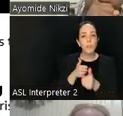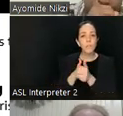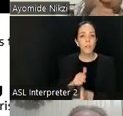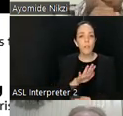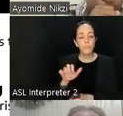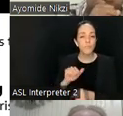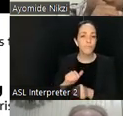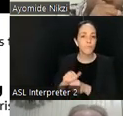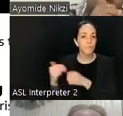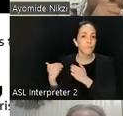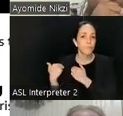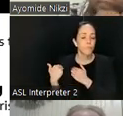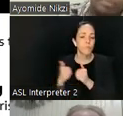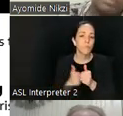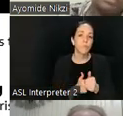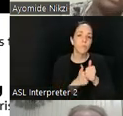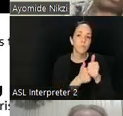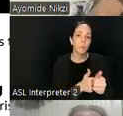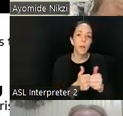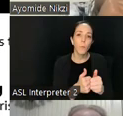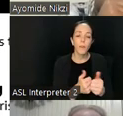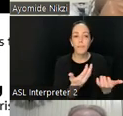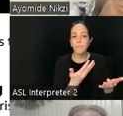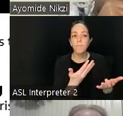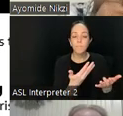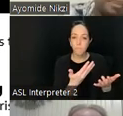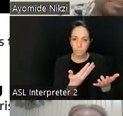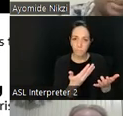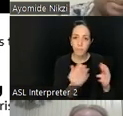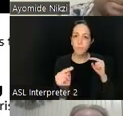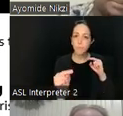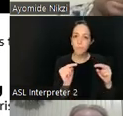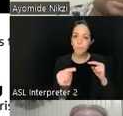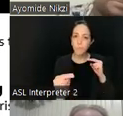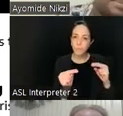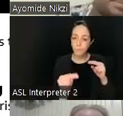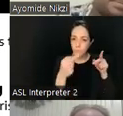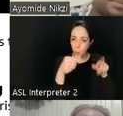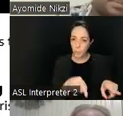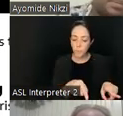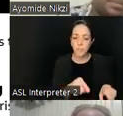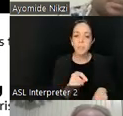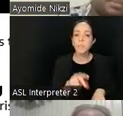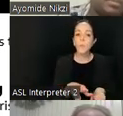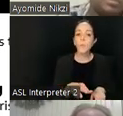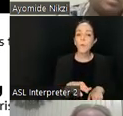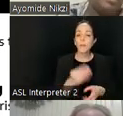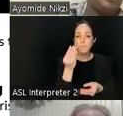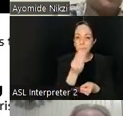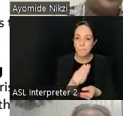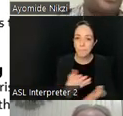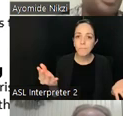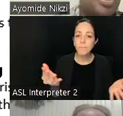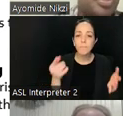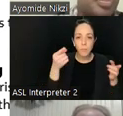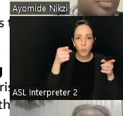to comply with applicable collective bargaining agreements, or the disclosure of records is directed by the